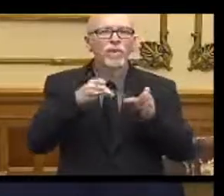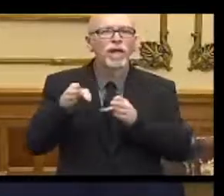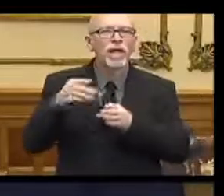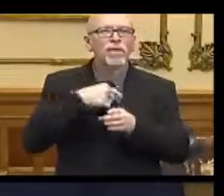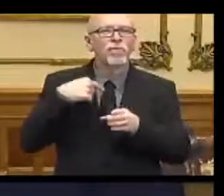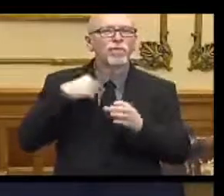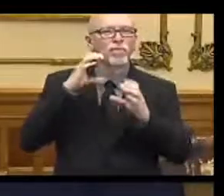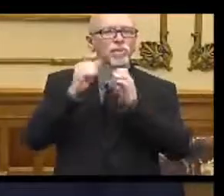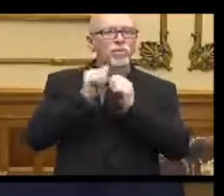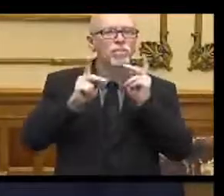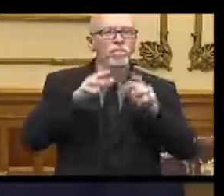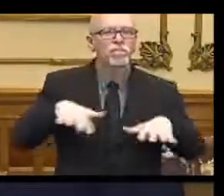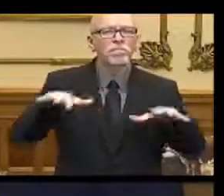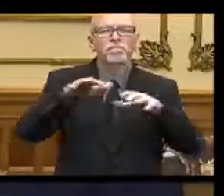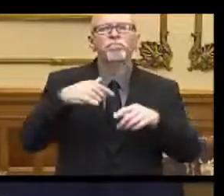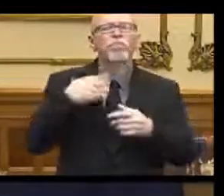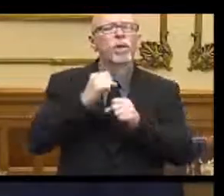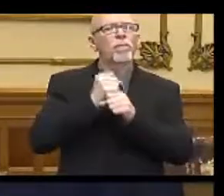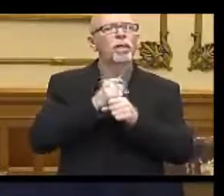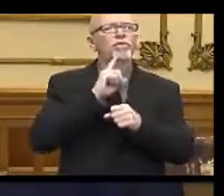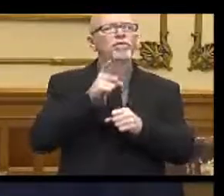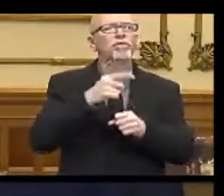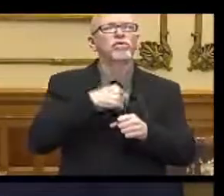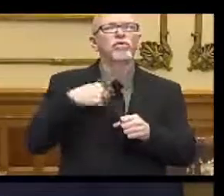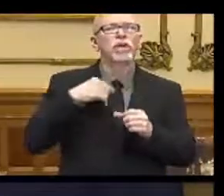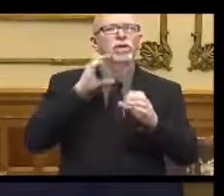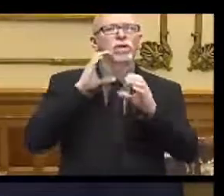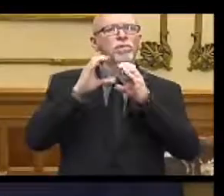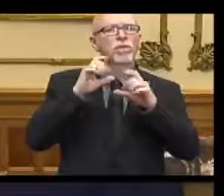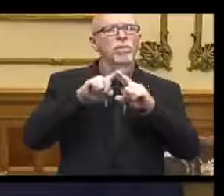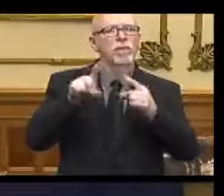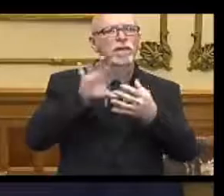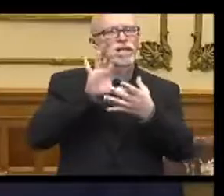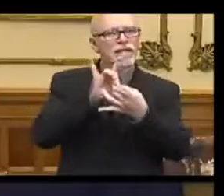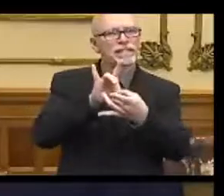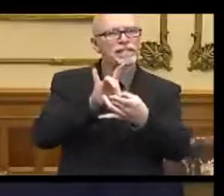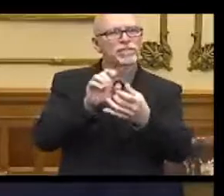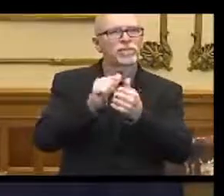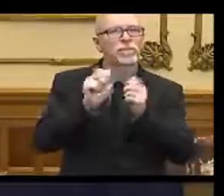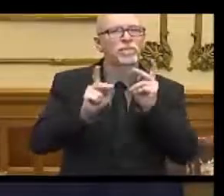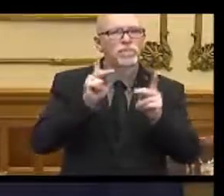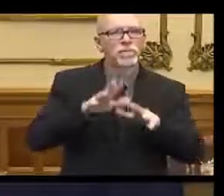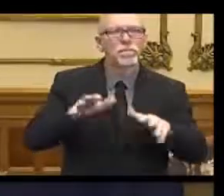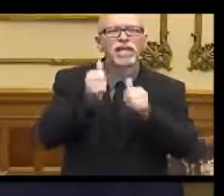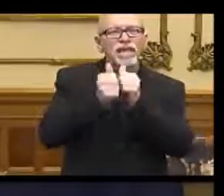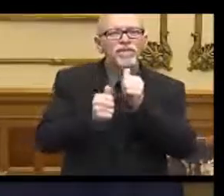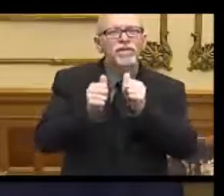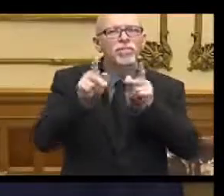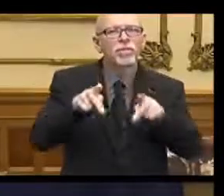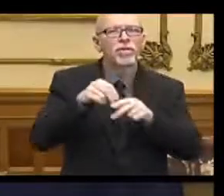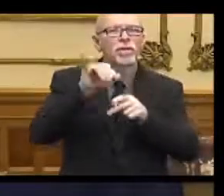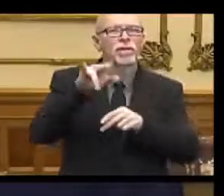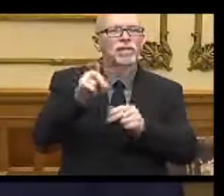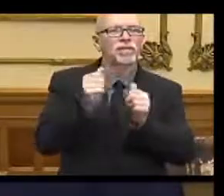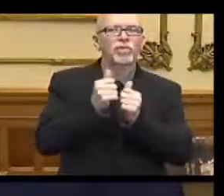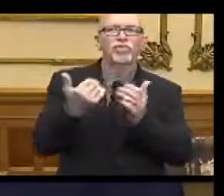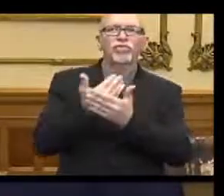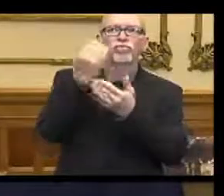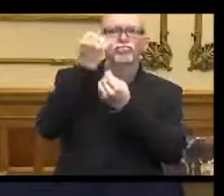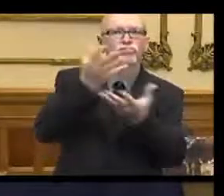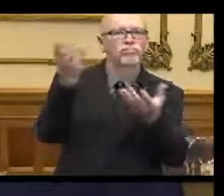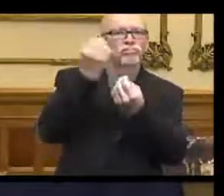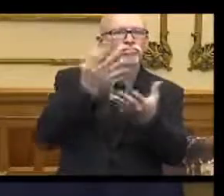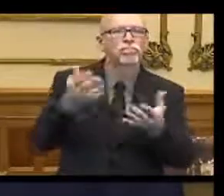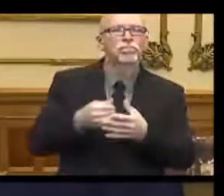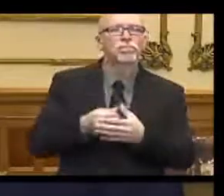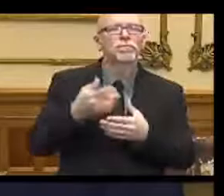just that. We want to make sure that we're not just communicating, but connecting with every Hoosier with the latest updates.